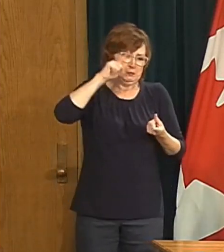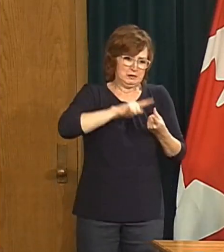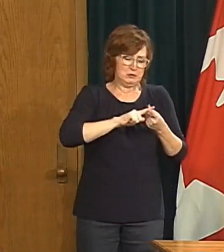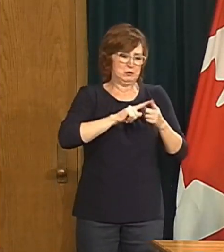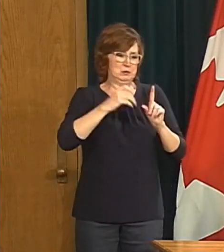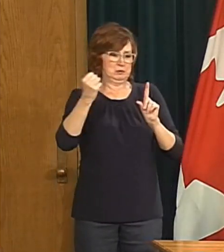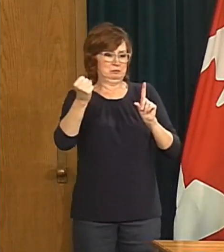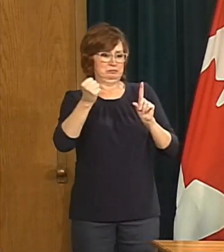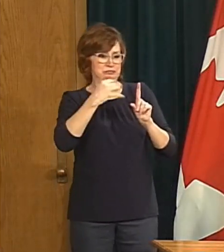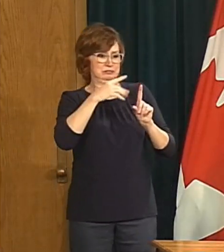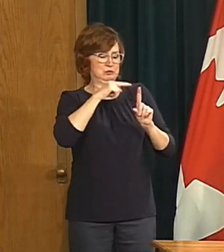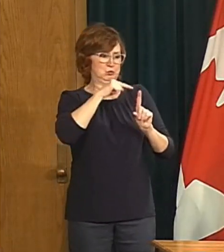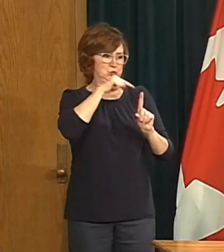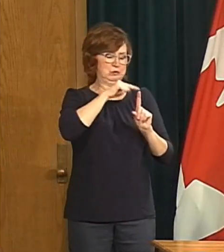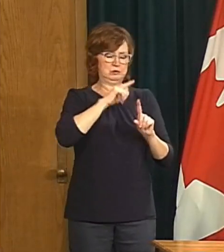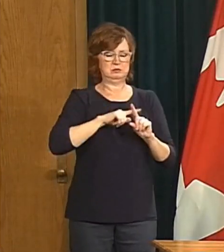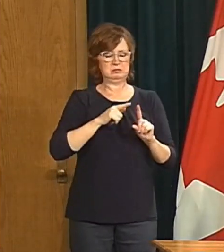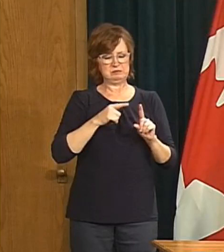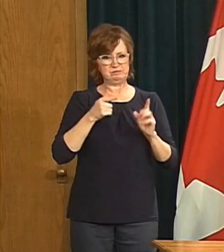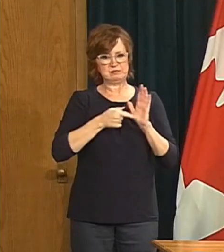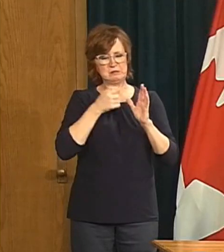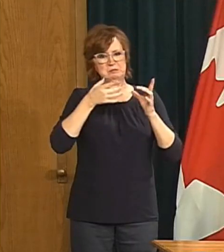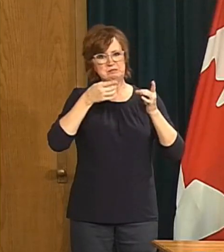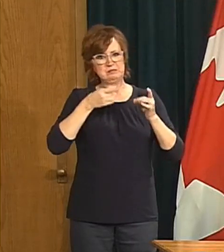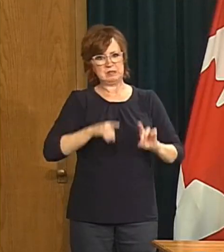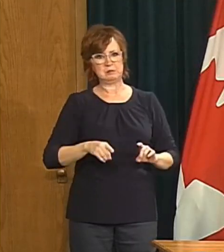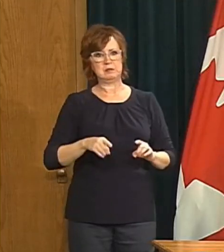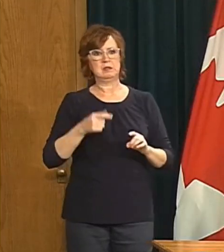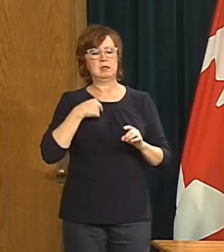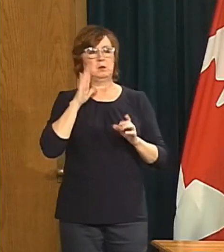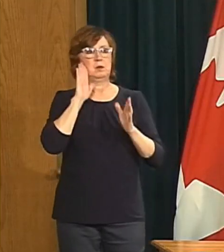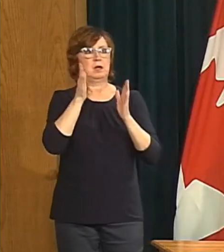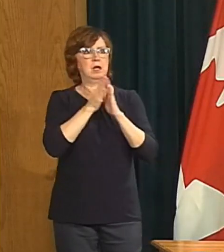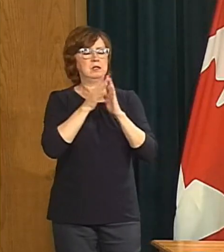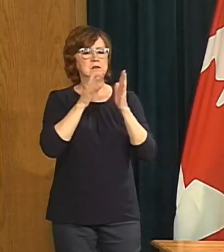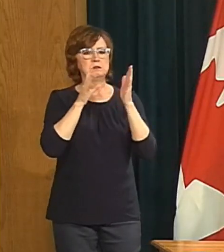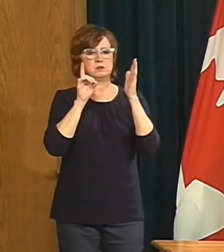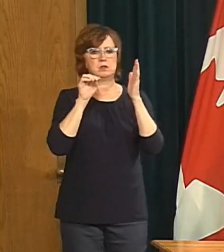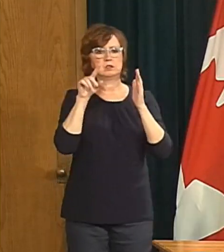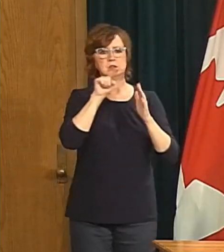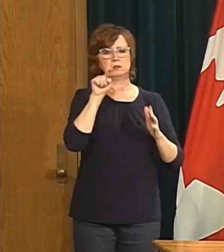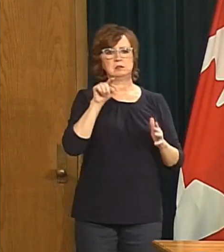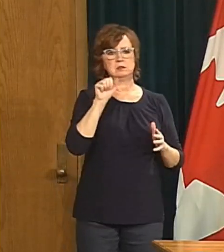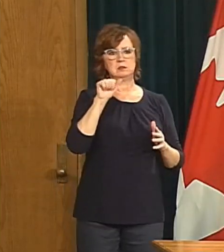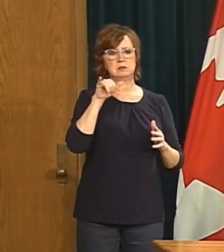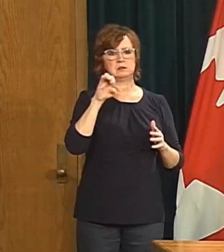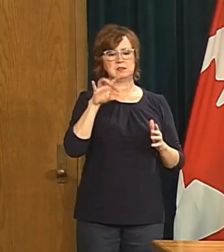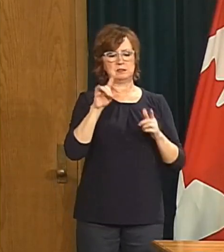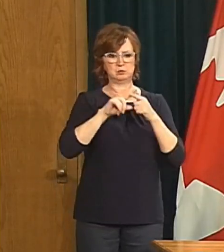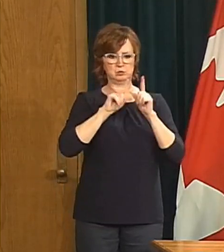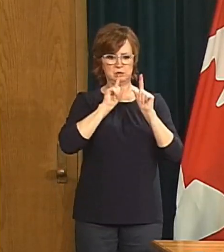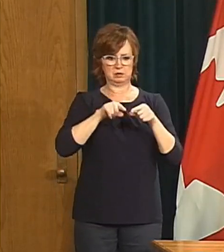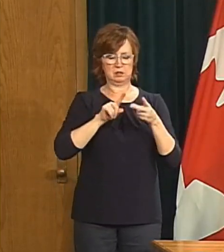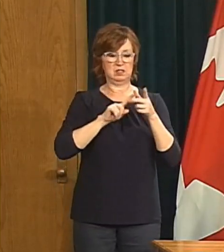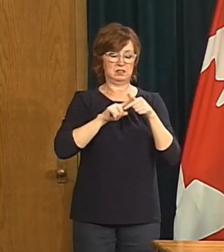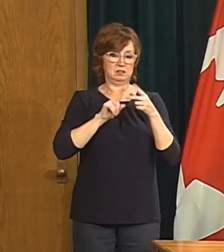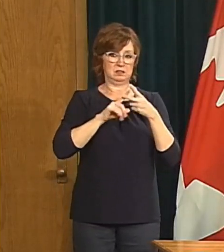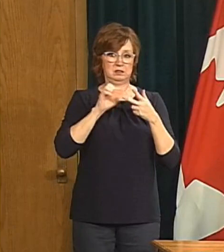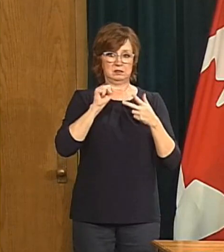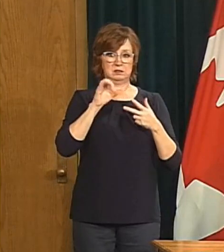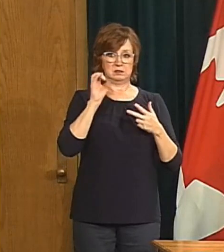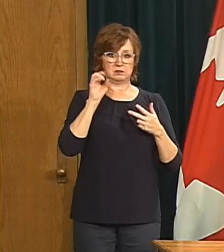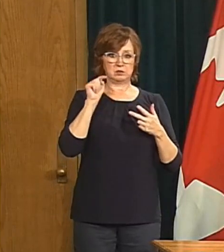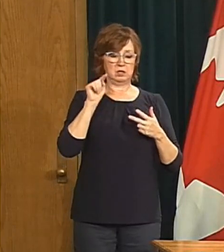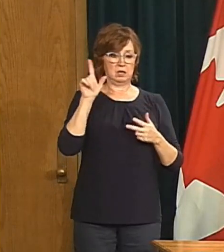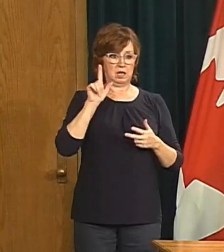ask Dr. Zayed to speak to the investigation that happened over the long weekend, and then afterwards, Scott Livingstone to add comments